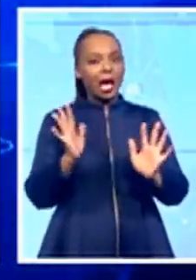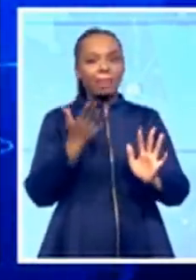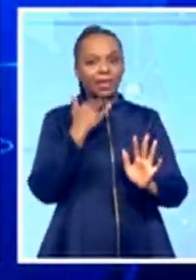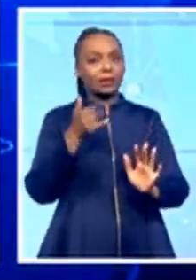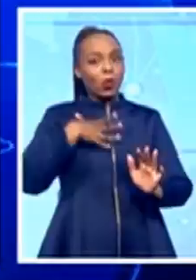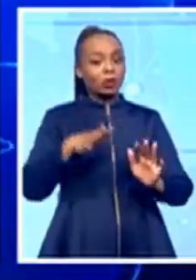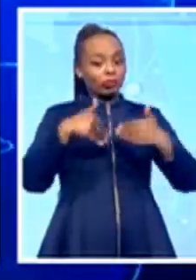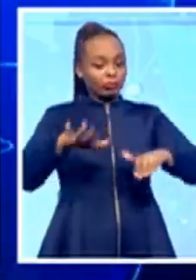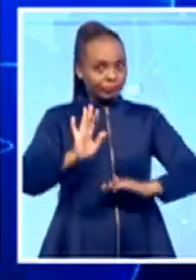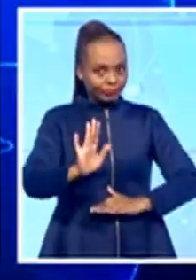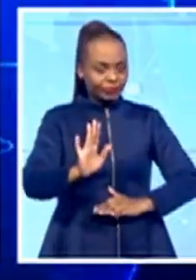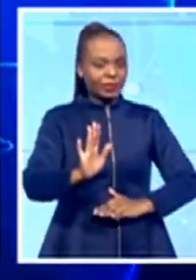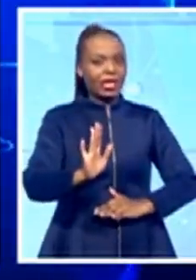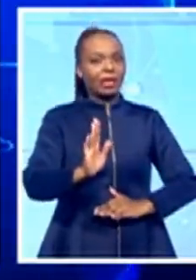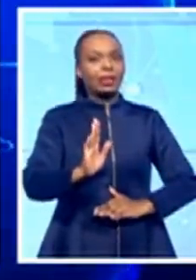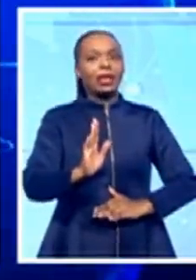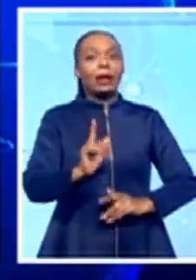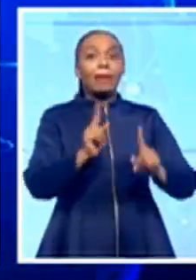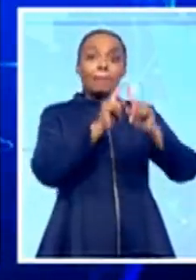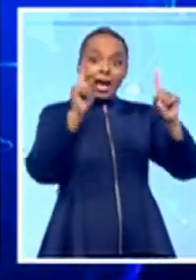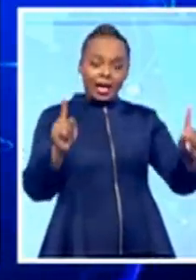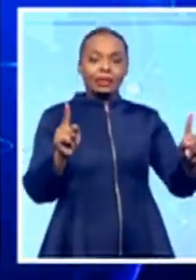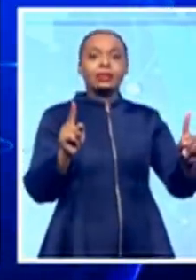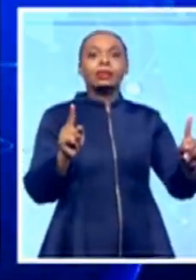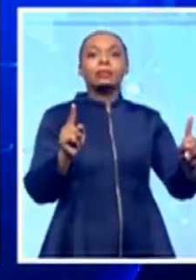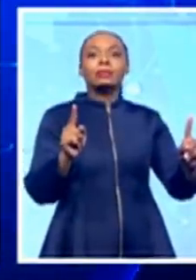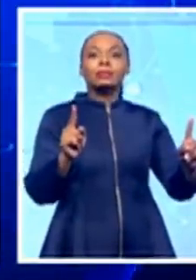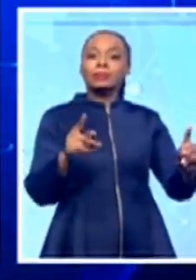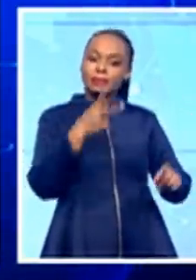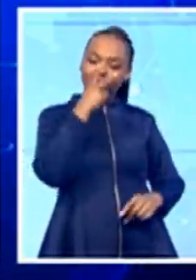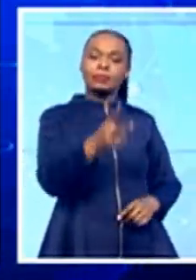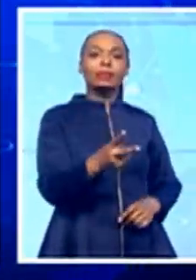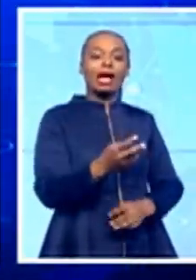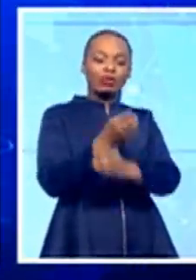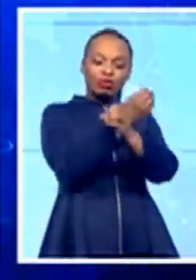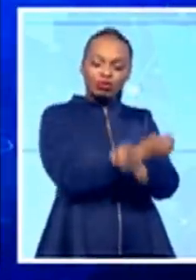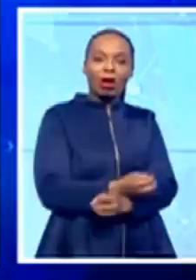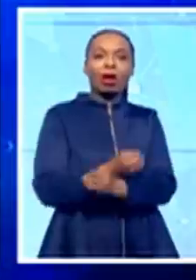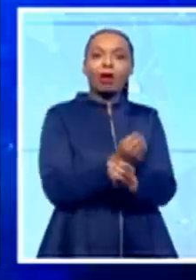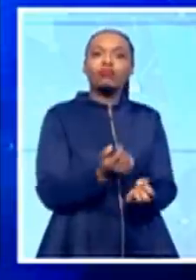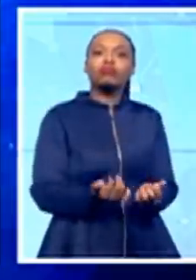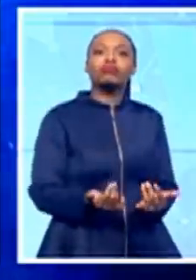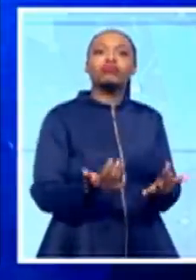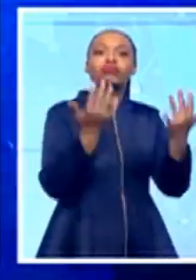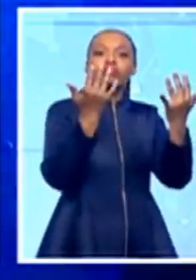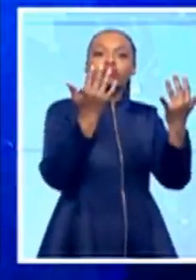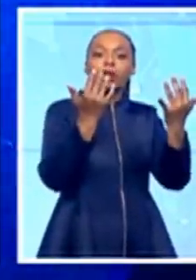setting of trucks alight, would the foundation condemn